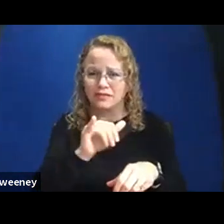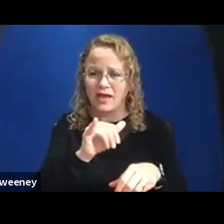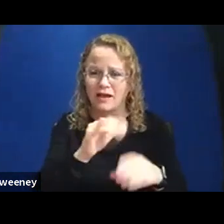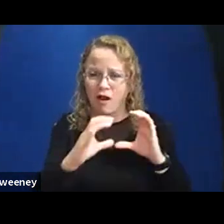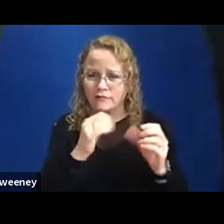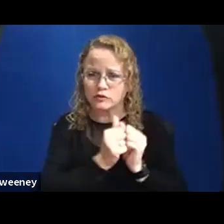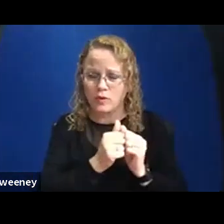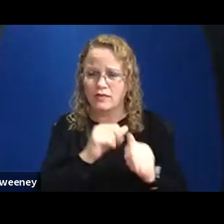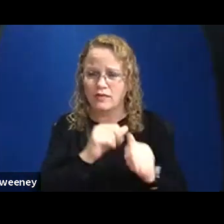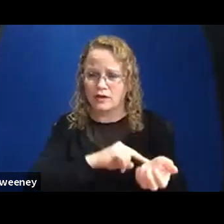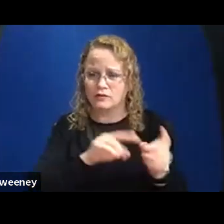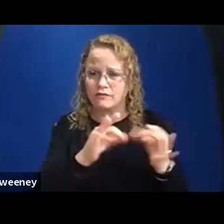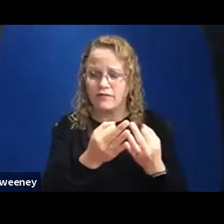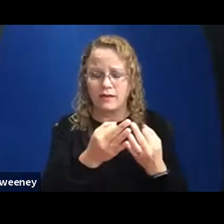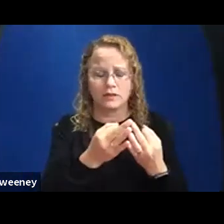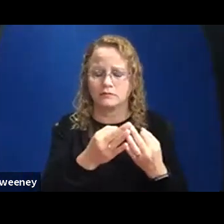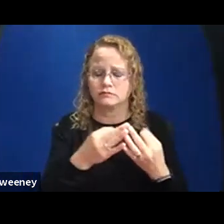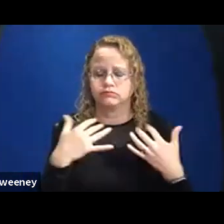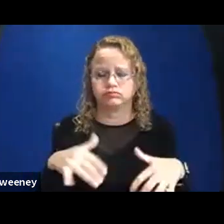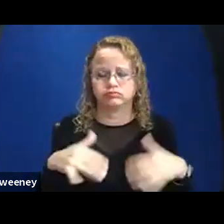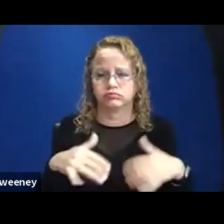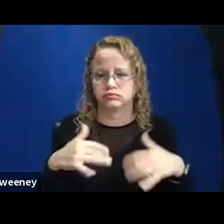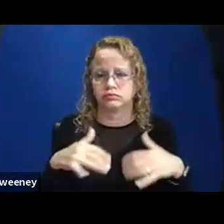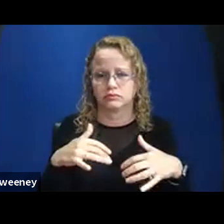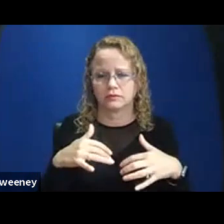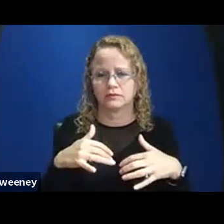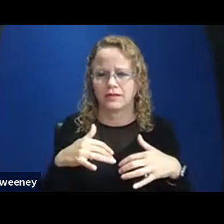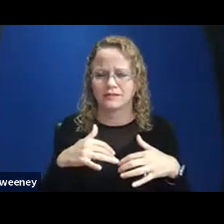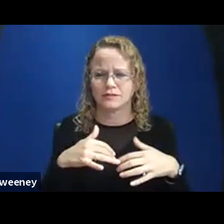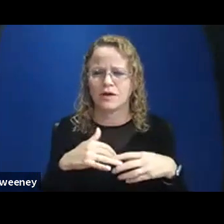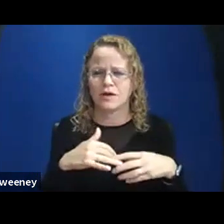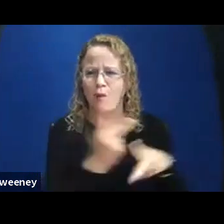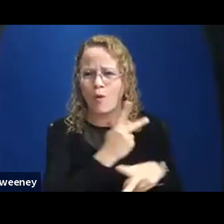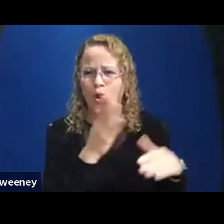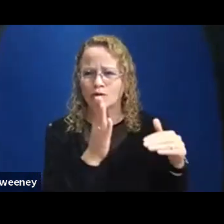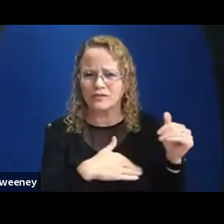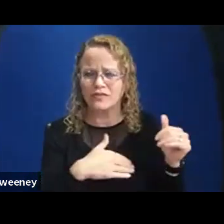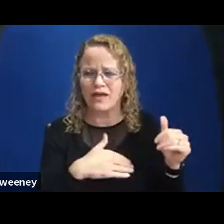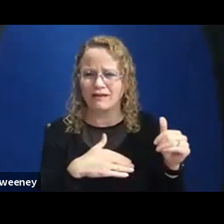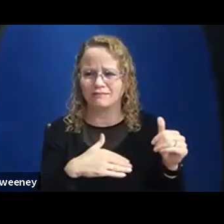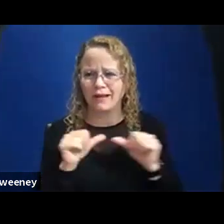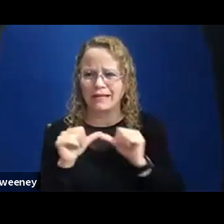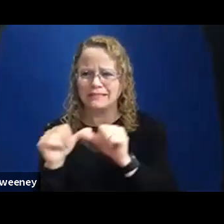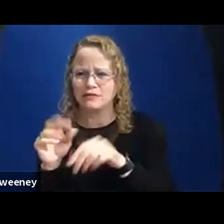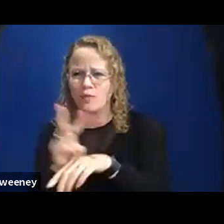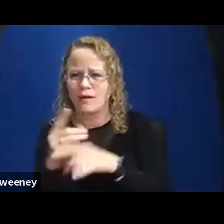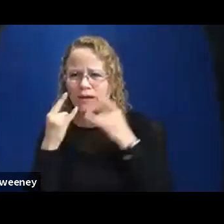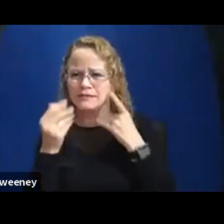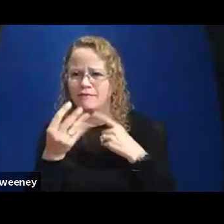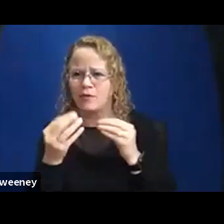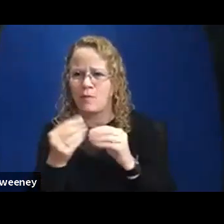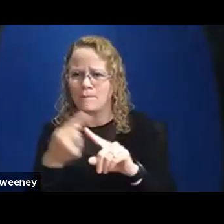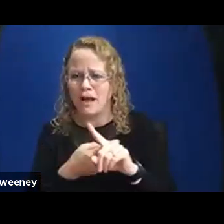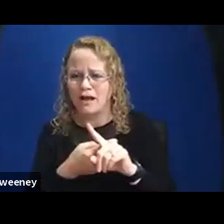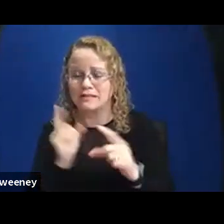by far supersedes the discomfort that we have of going just a few more weeks, a few more months of wearing